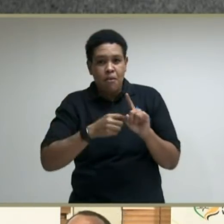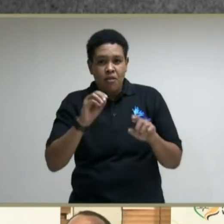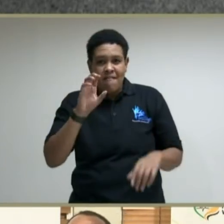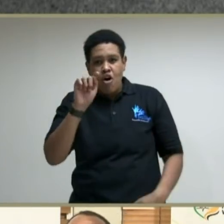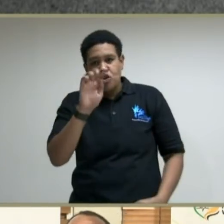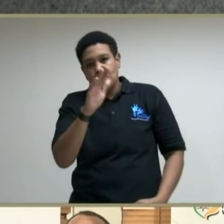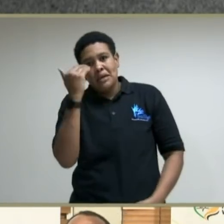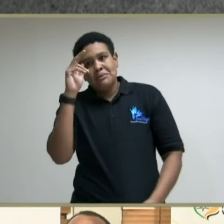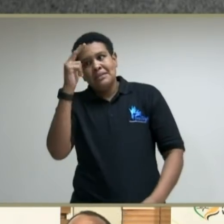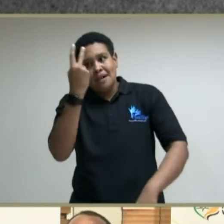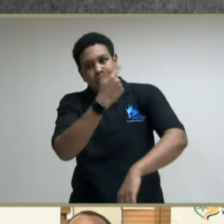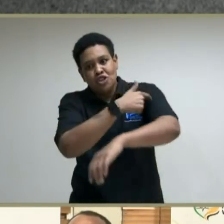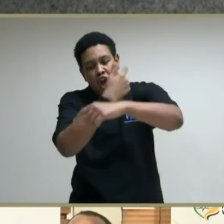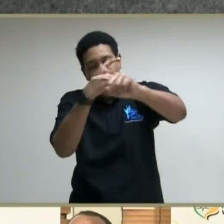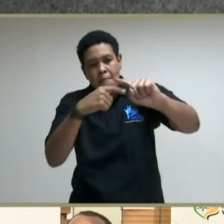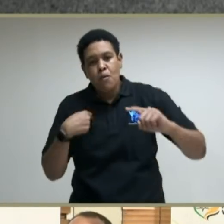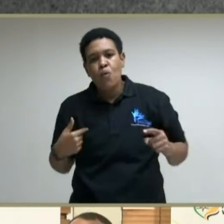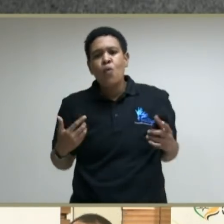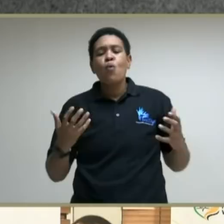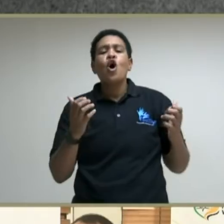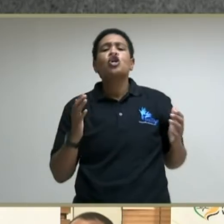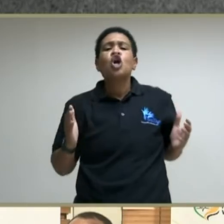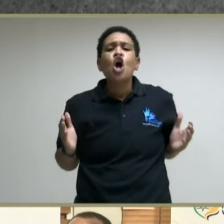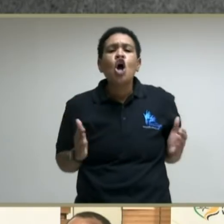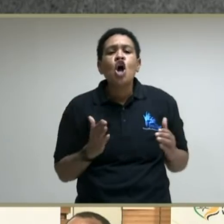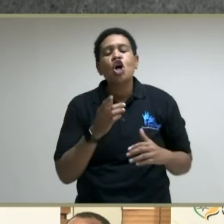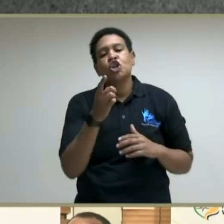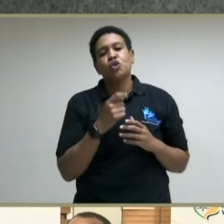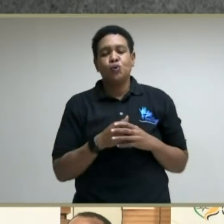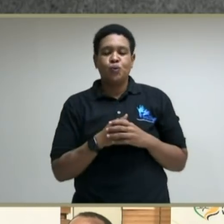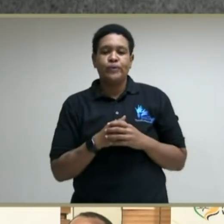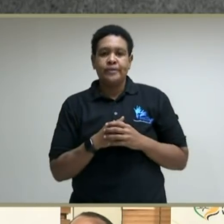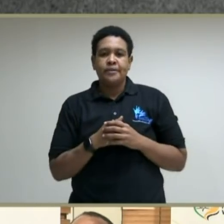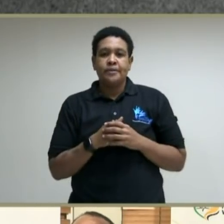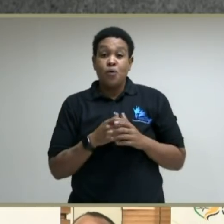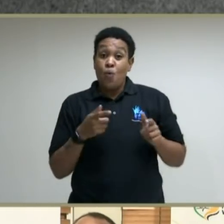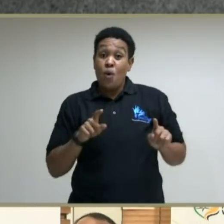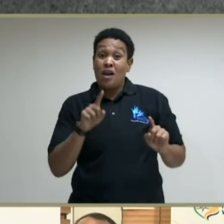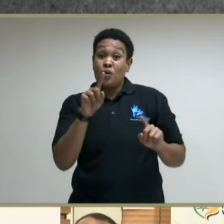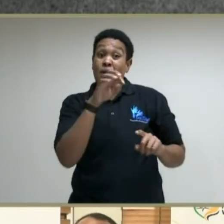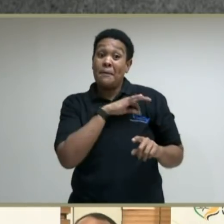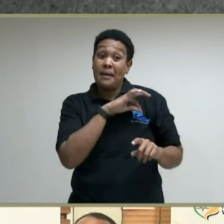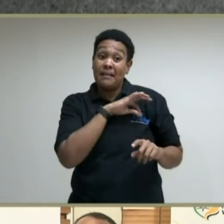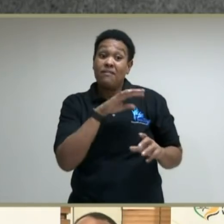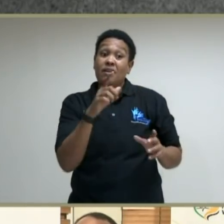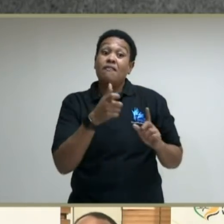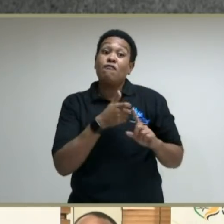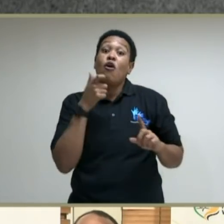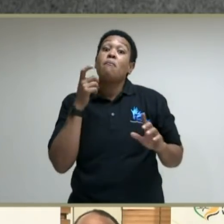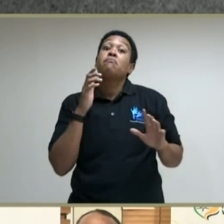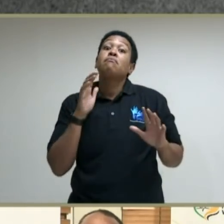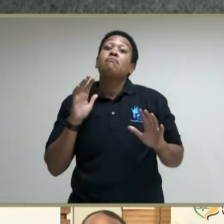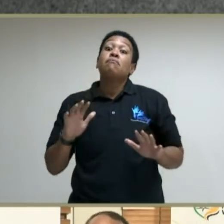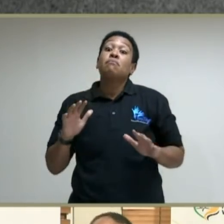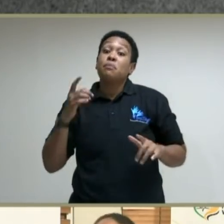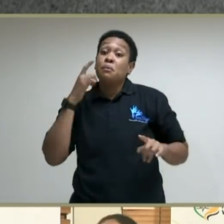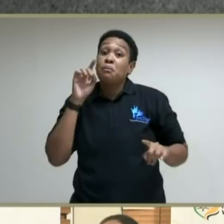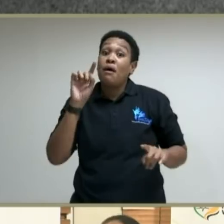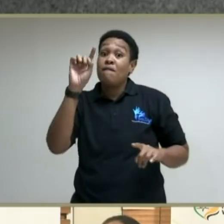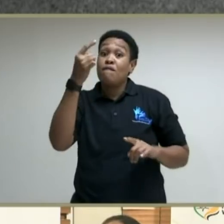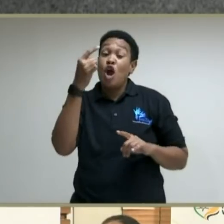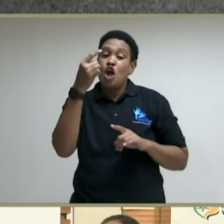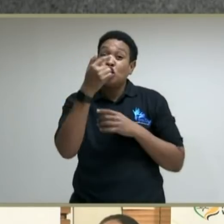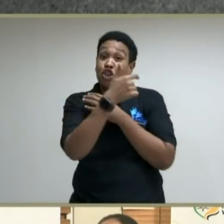October. And we want to urge you, while you benefit from getting a